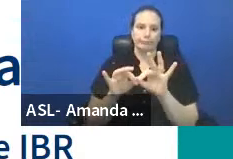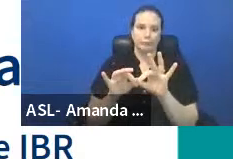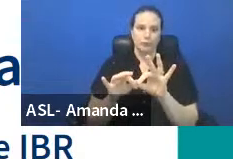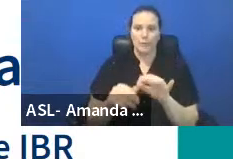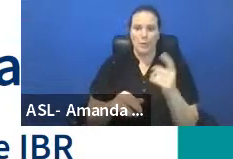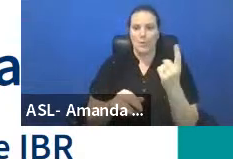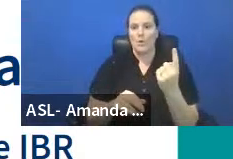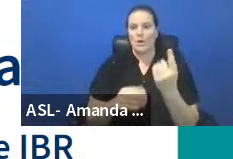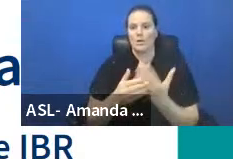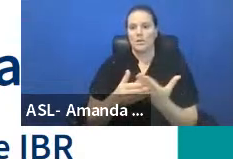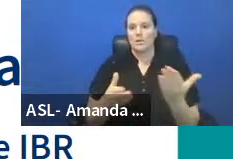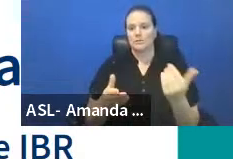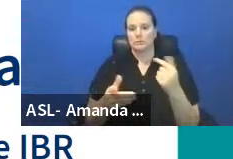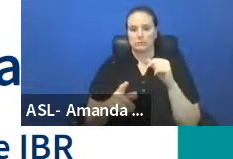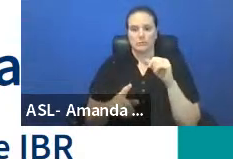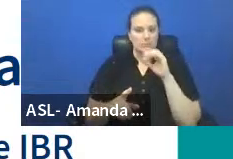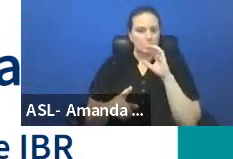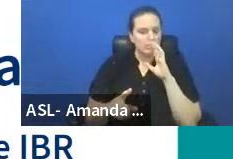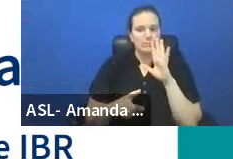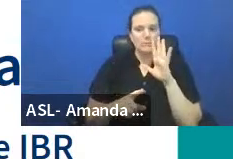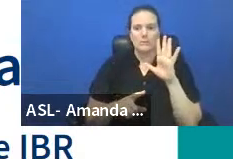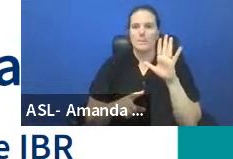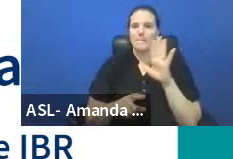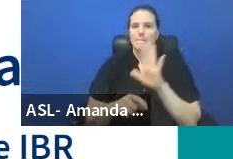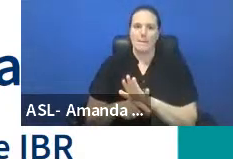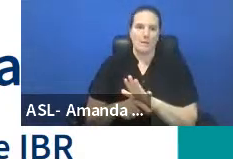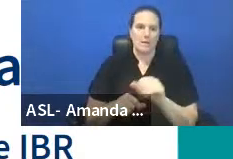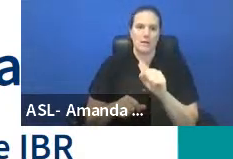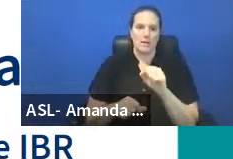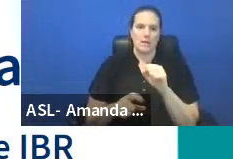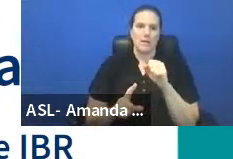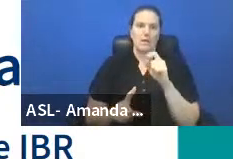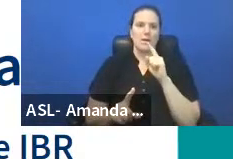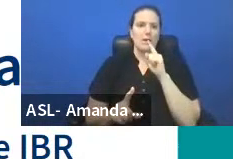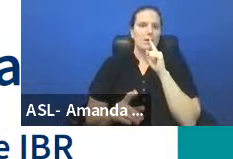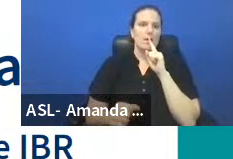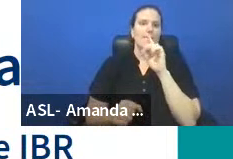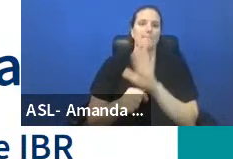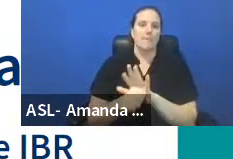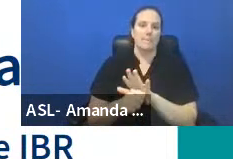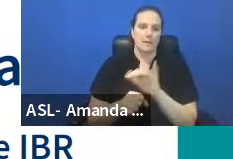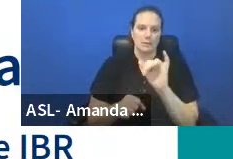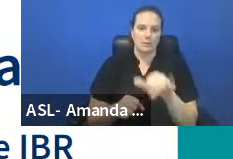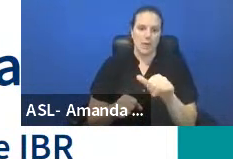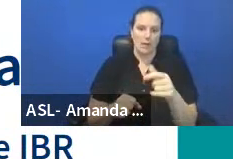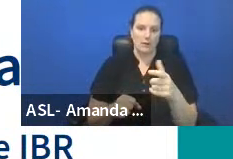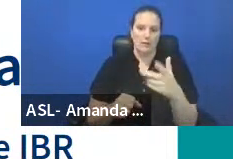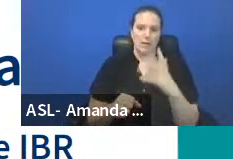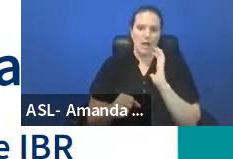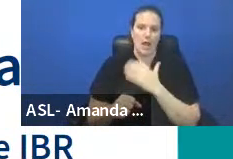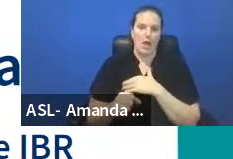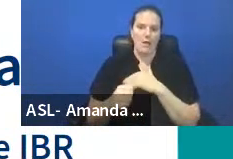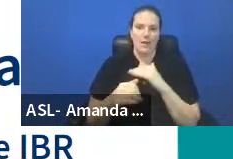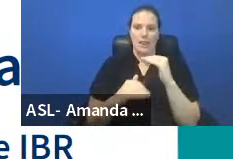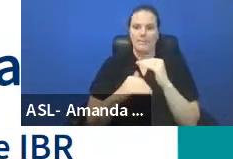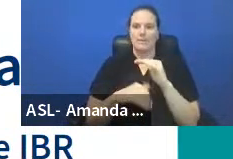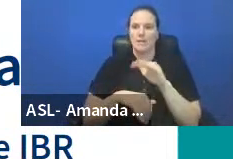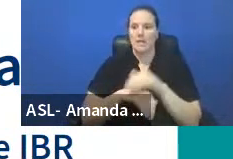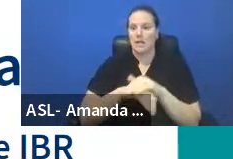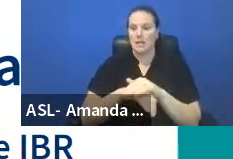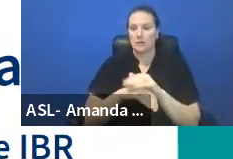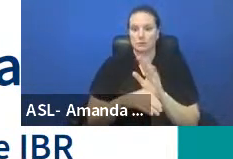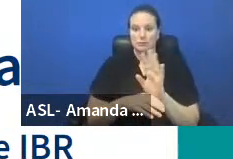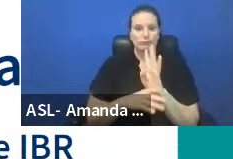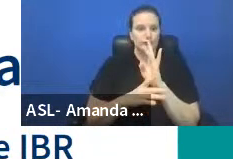the things that we were committed to is making sure that folks who were our limited English